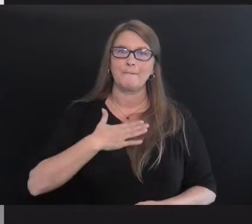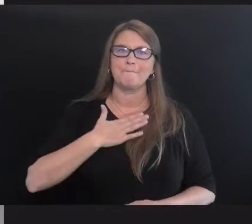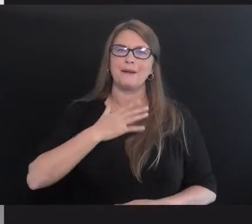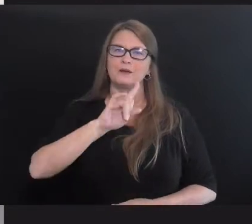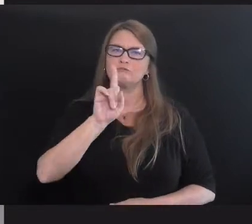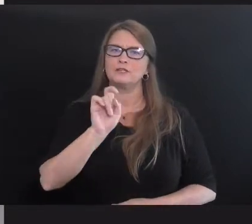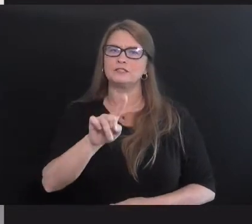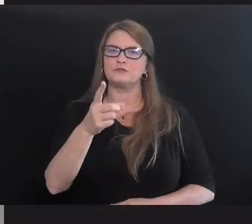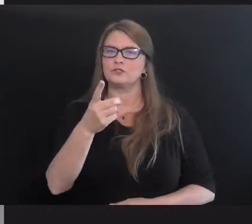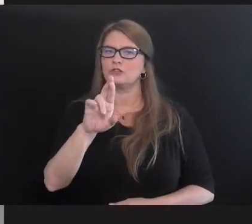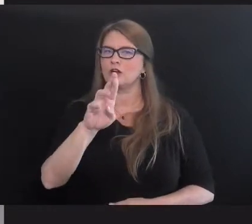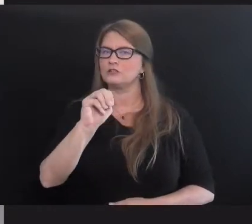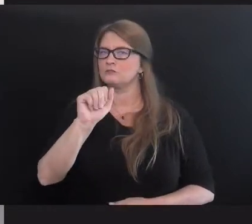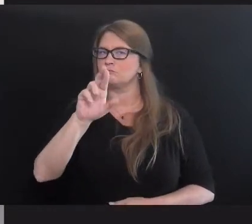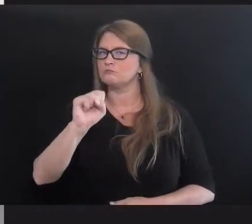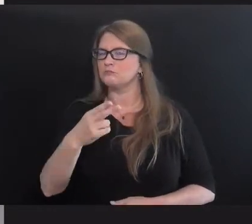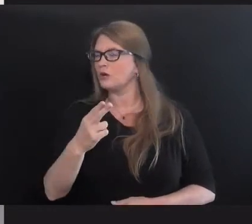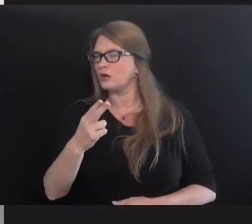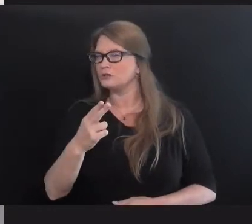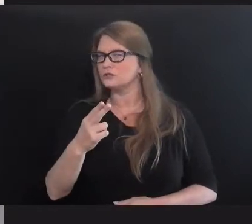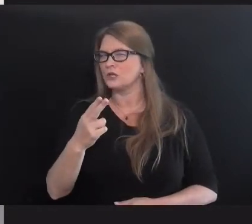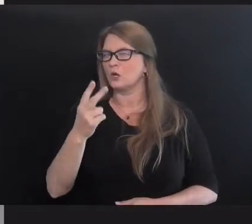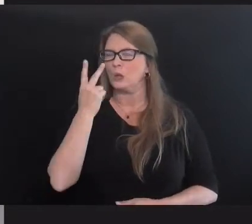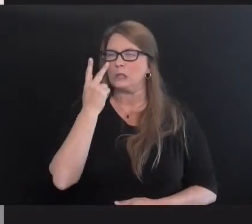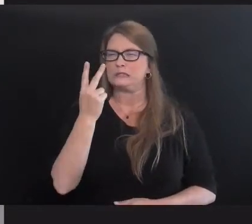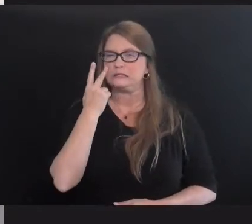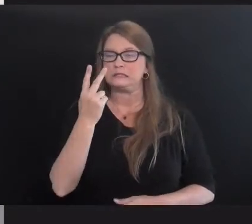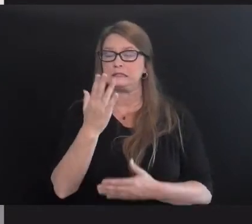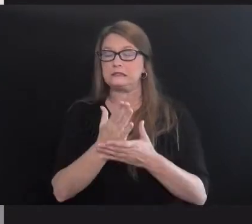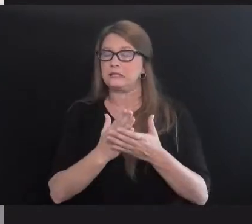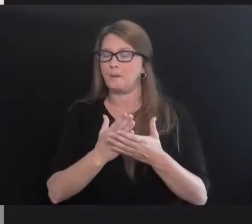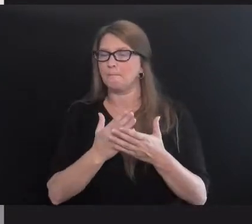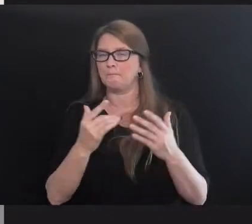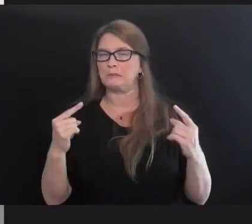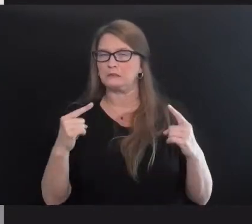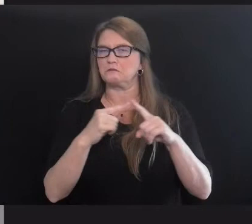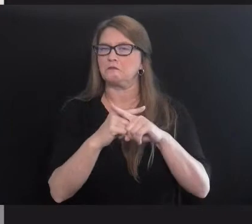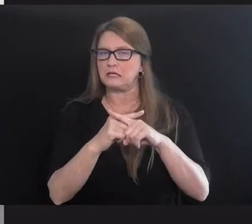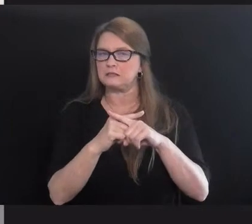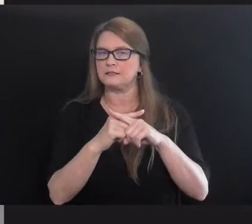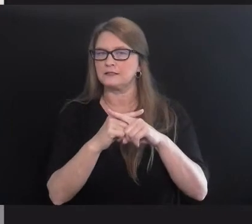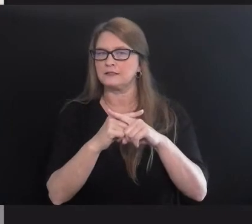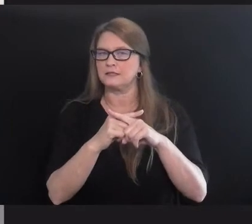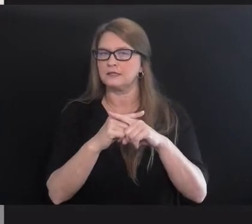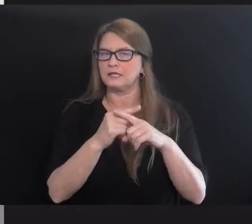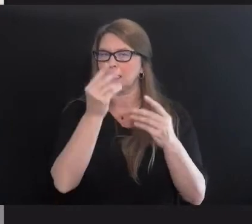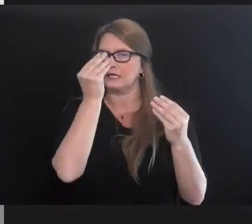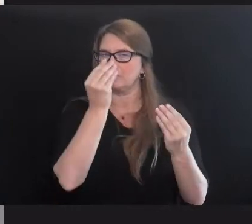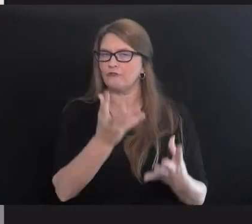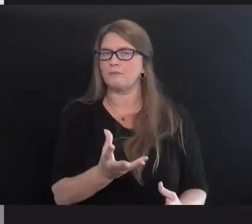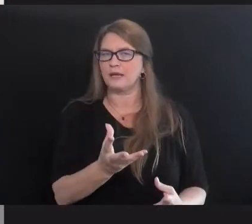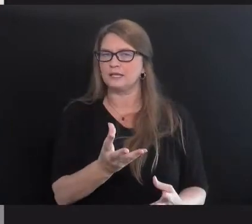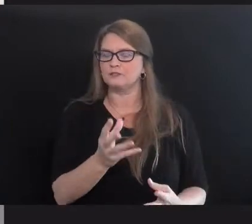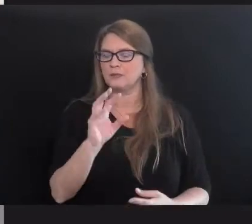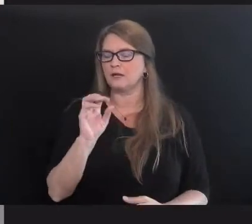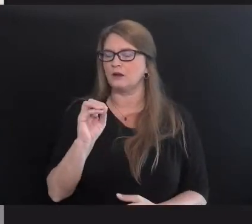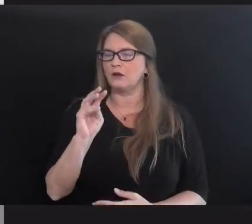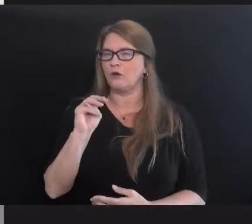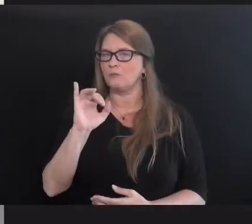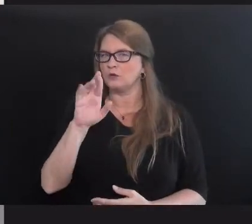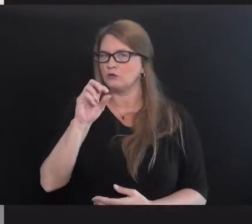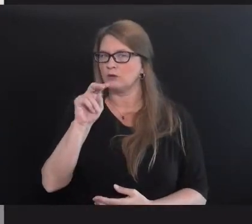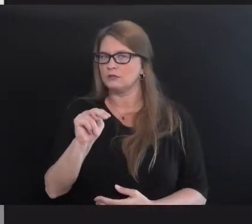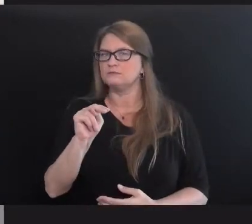Marsh. Dr. Marsh, there are some conflicting, at least on the surface, they appear to be conflicting details about the Omicron